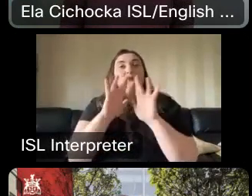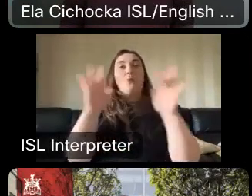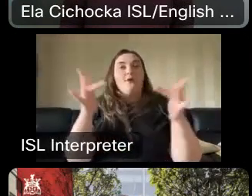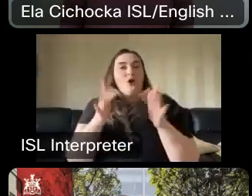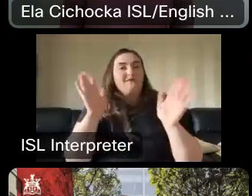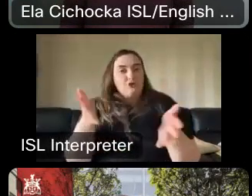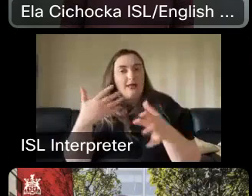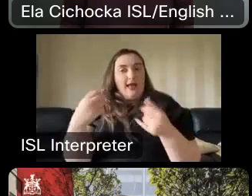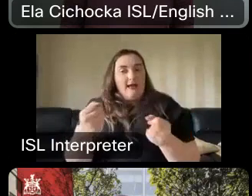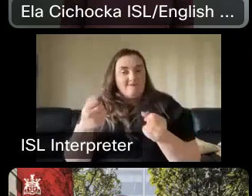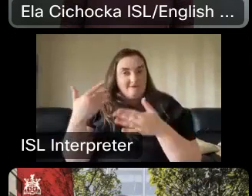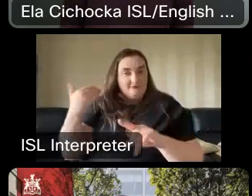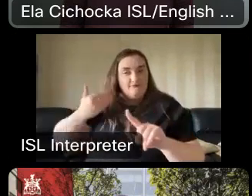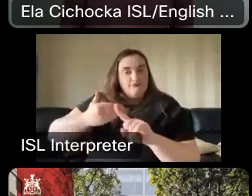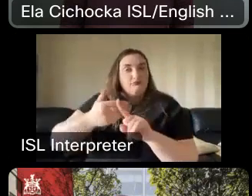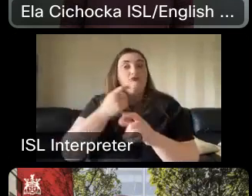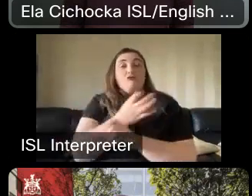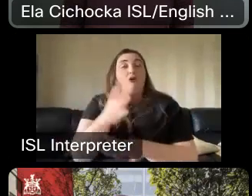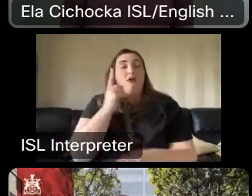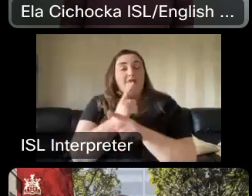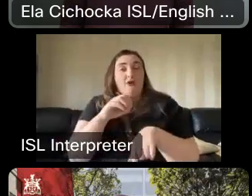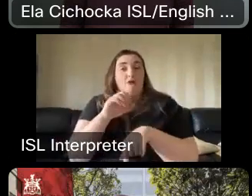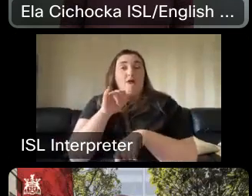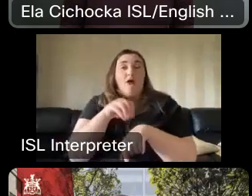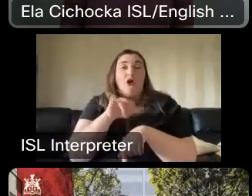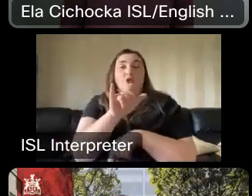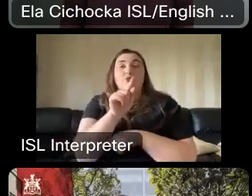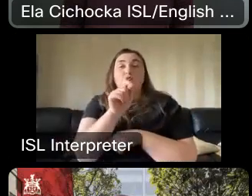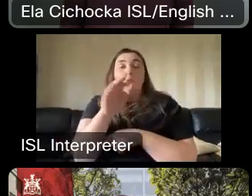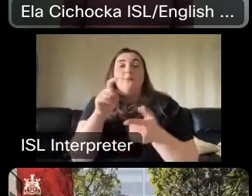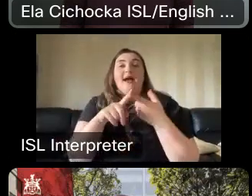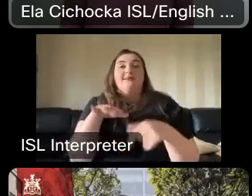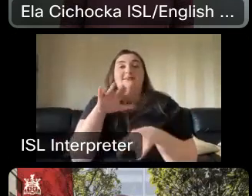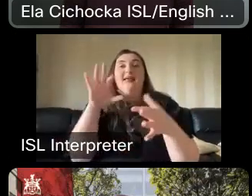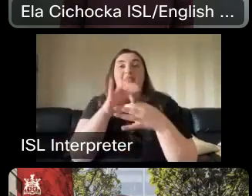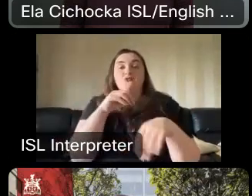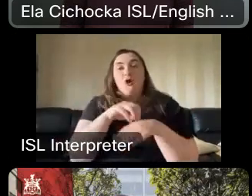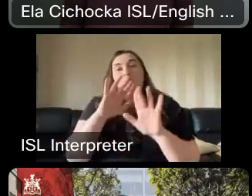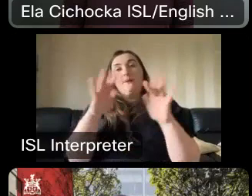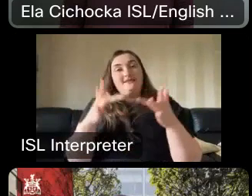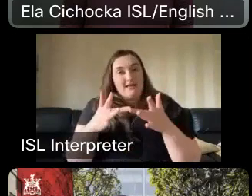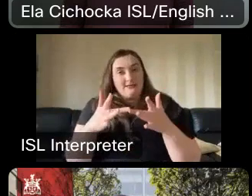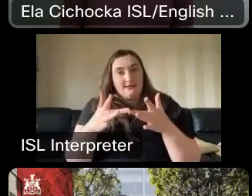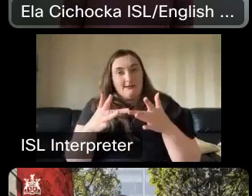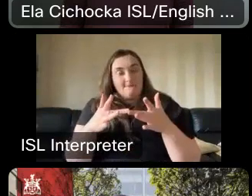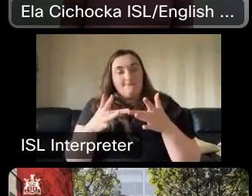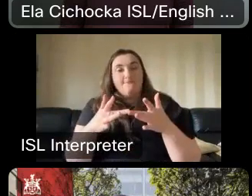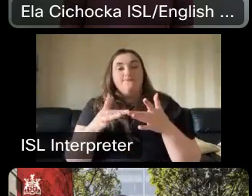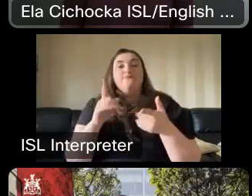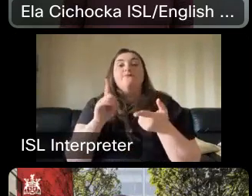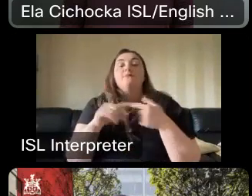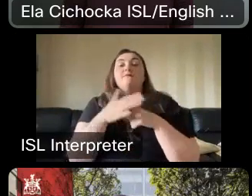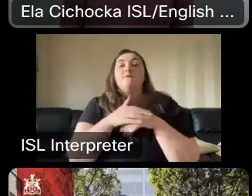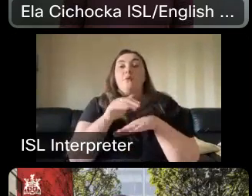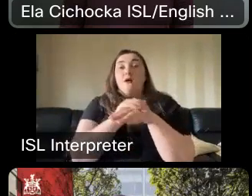webinars that have preceded this one today. They're all available on YouTube and via links on our web pages.